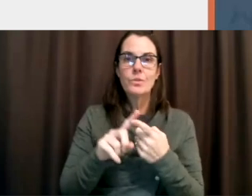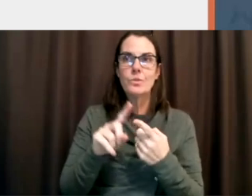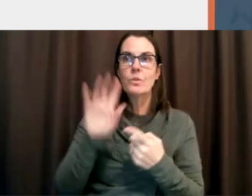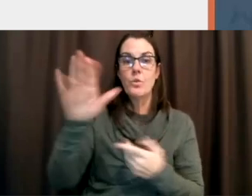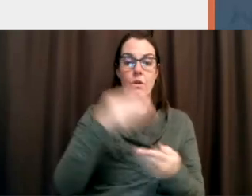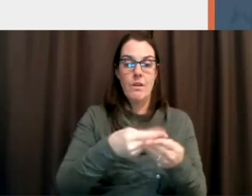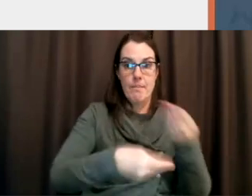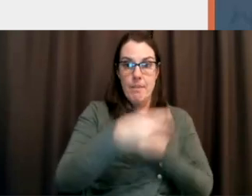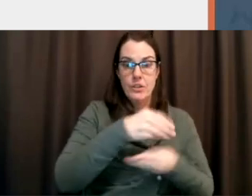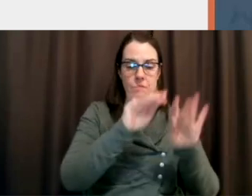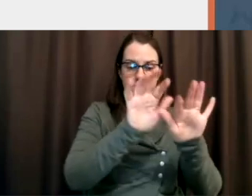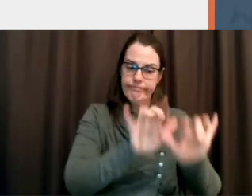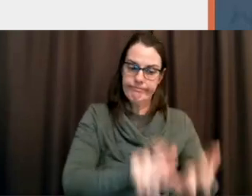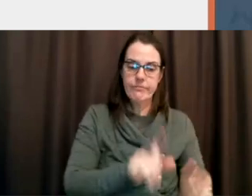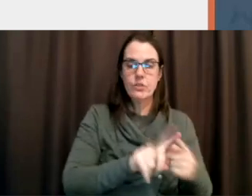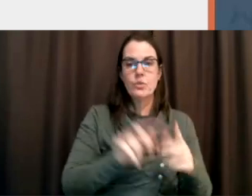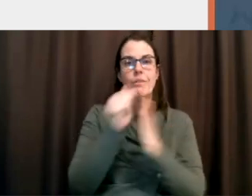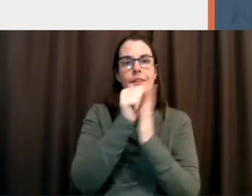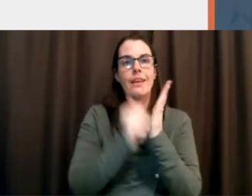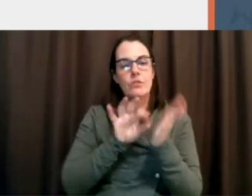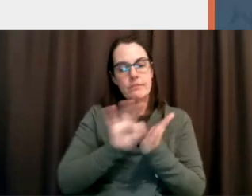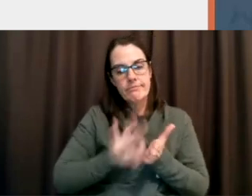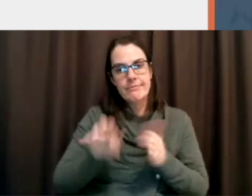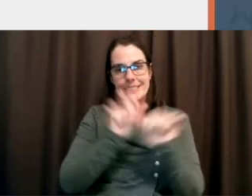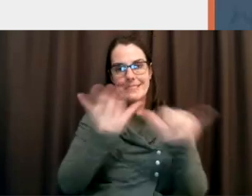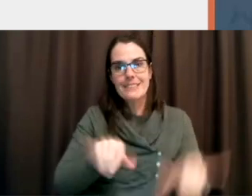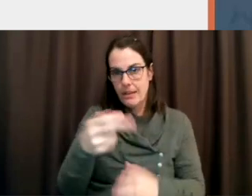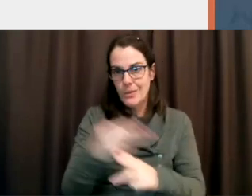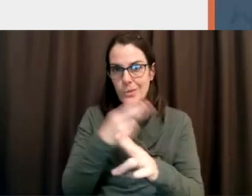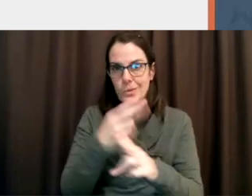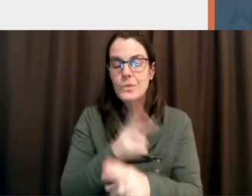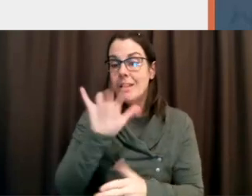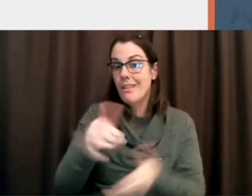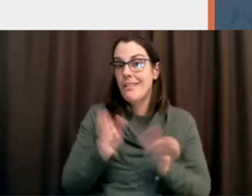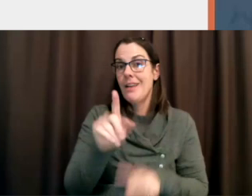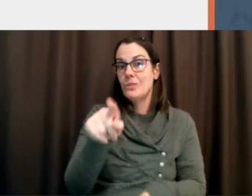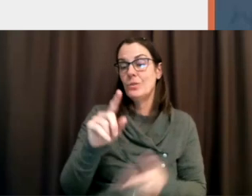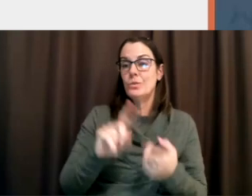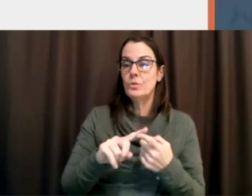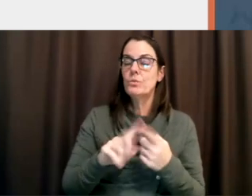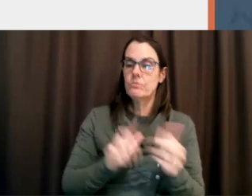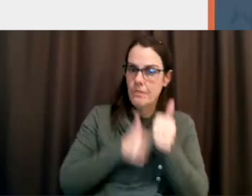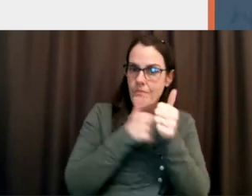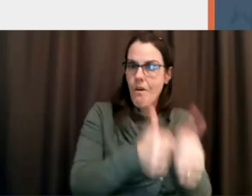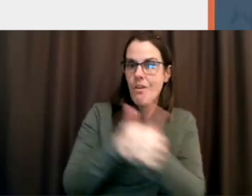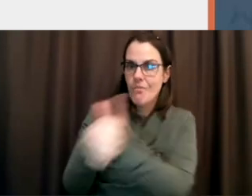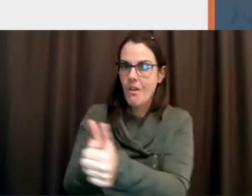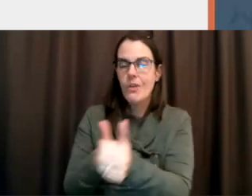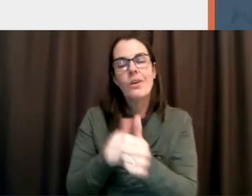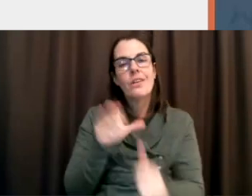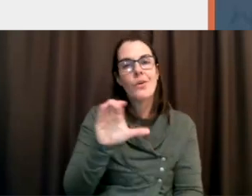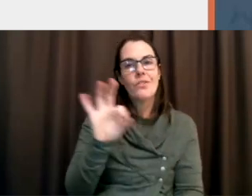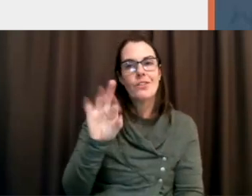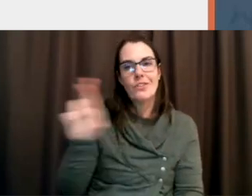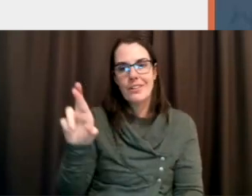into the accounting system that you use, which allows you to not only abide by the Code of Federal Regulations,